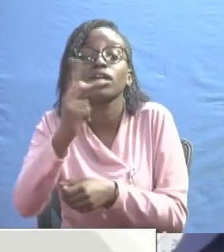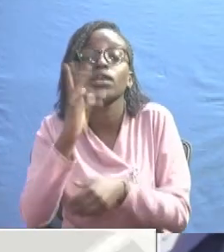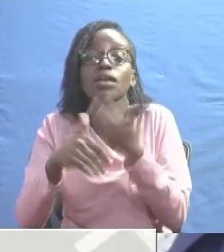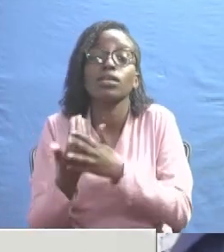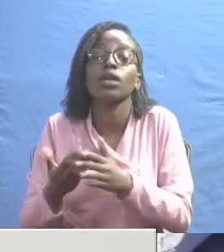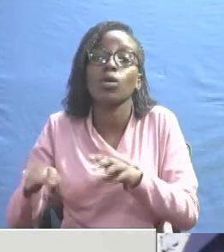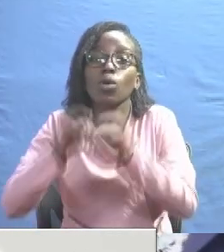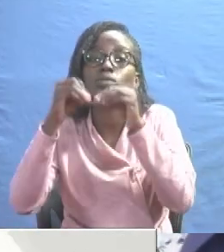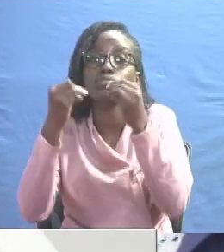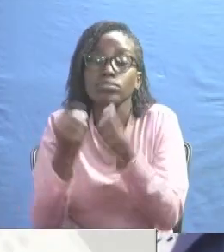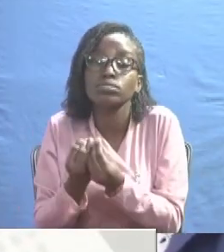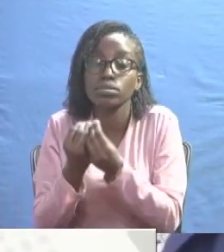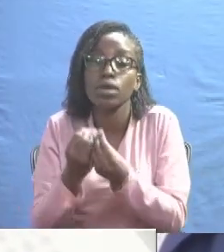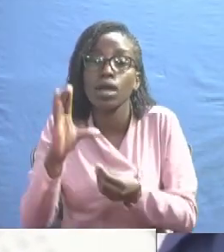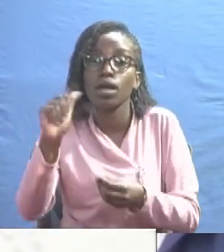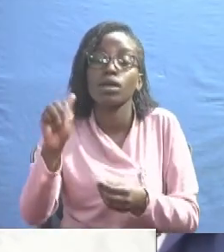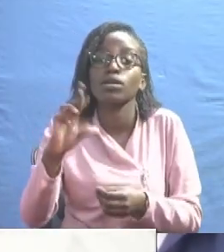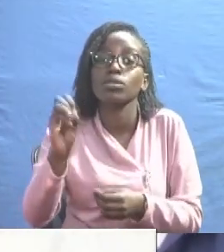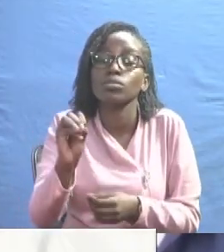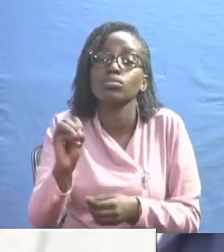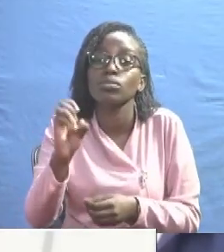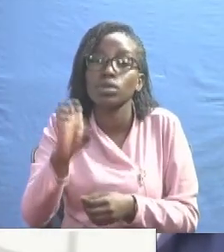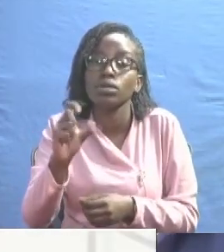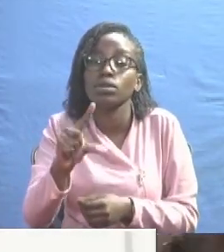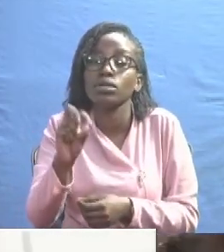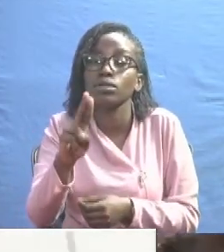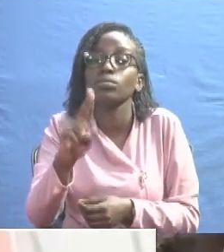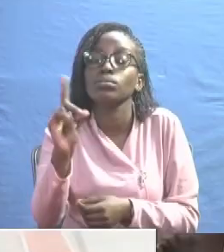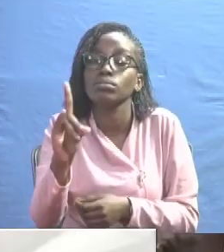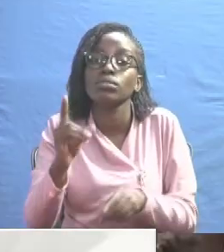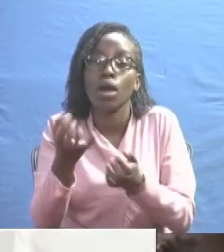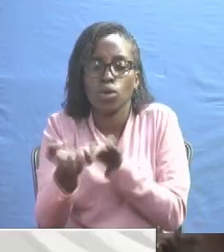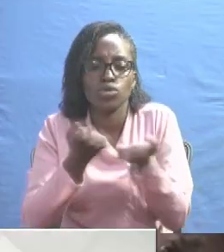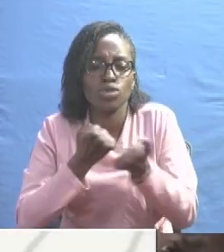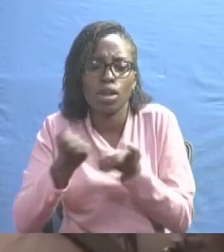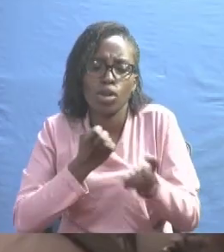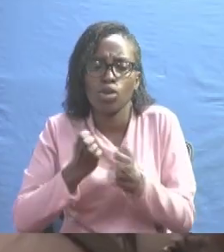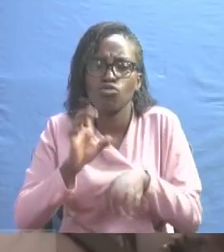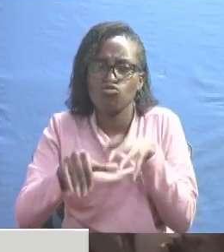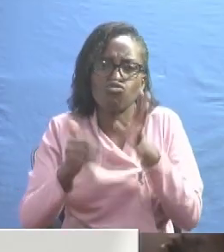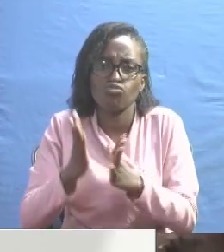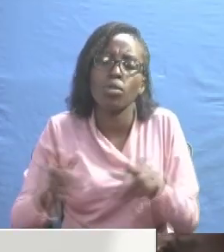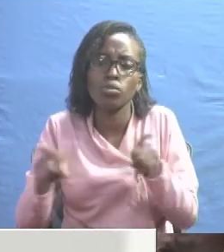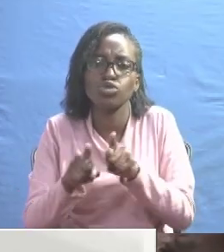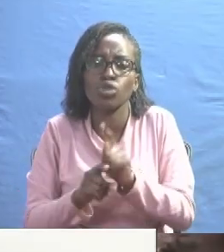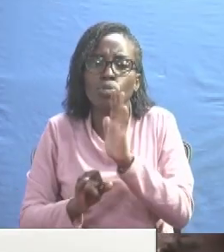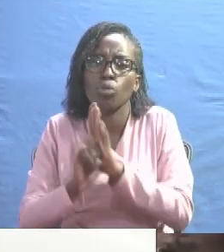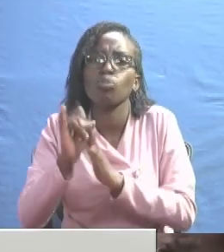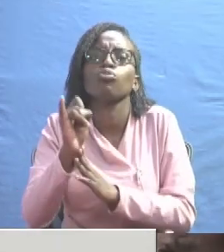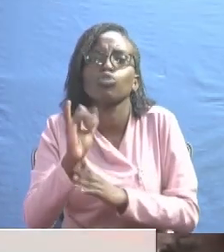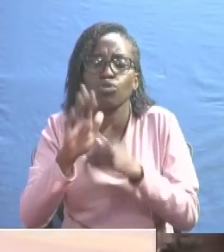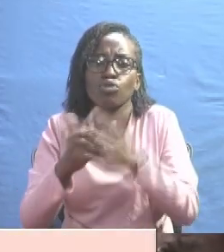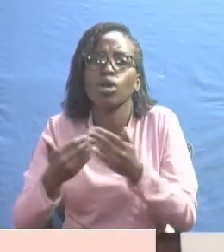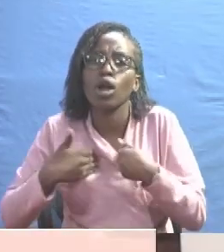KARLO, Director General Eliud Kigerger, has emphasized the need for farmers to embrace new rice varieties and mechanize rice farming